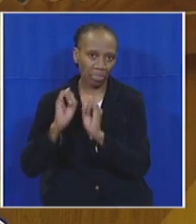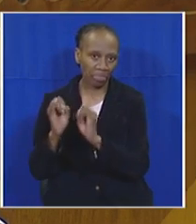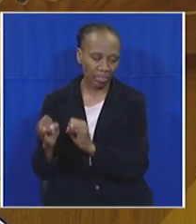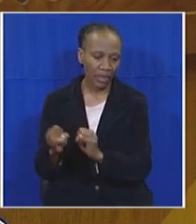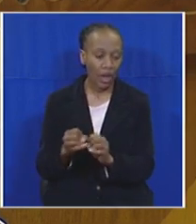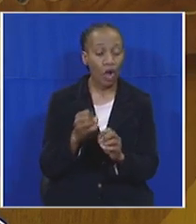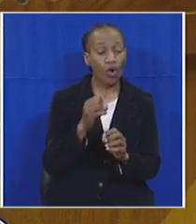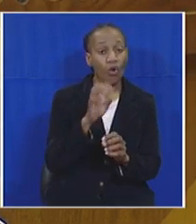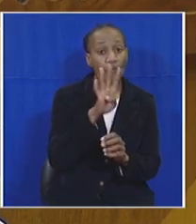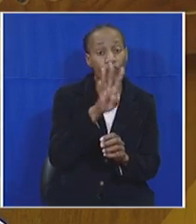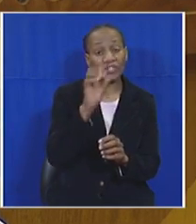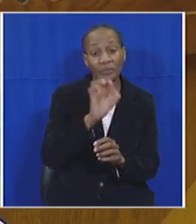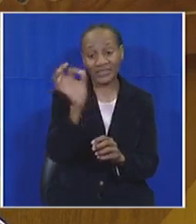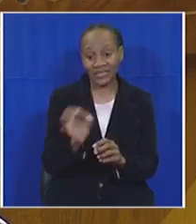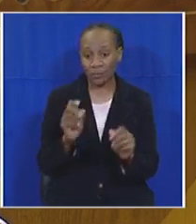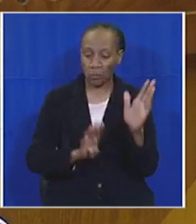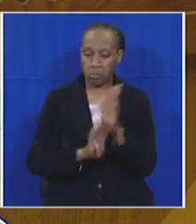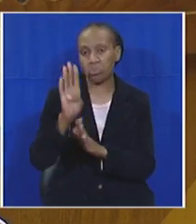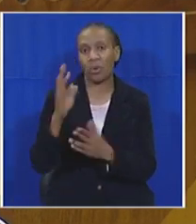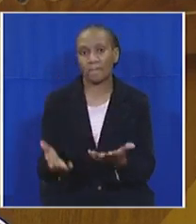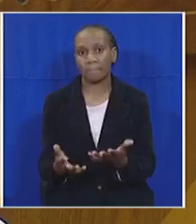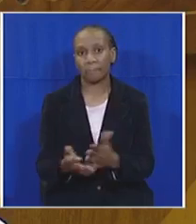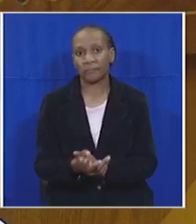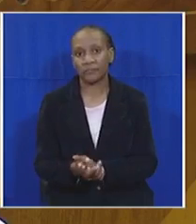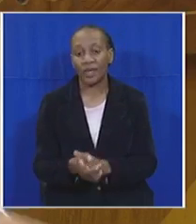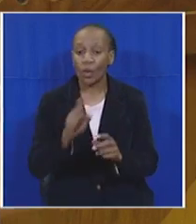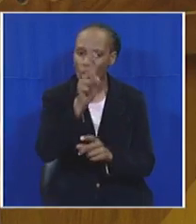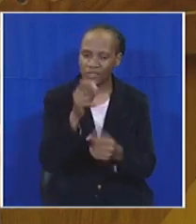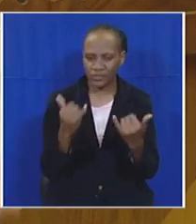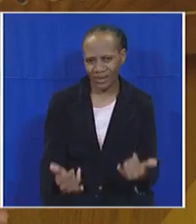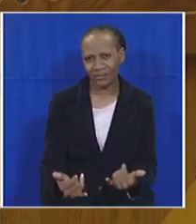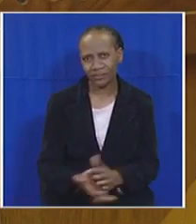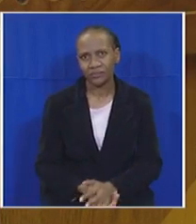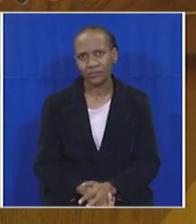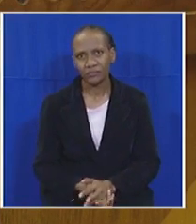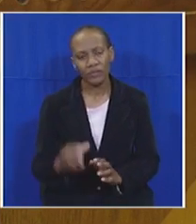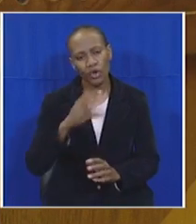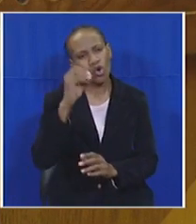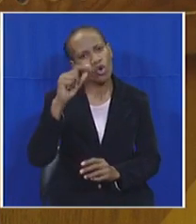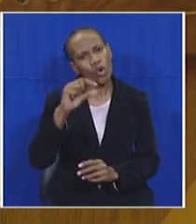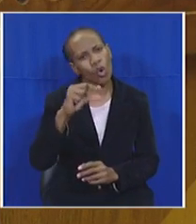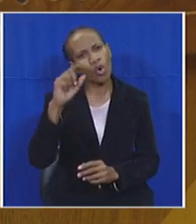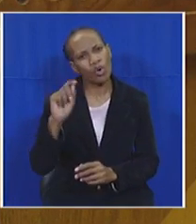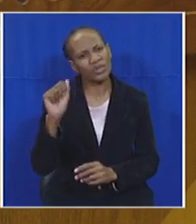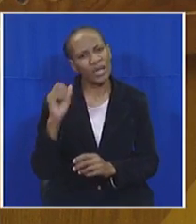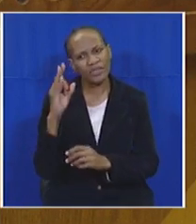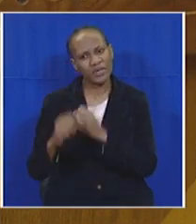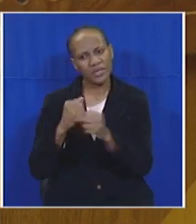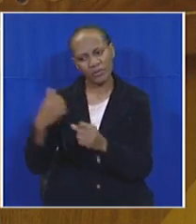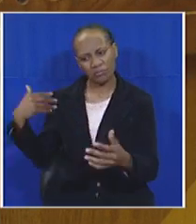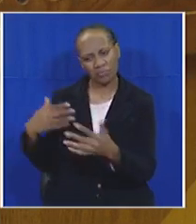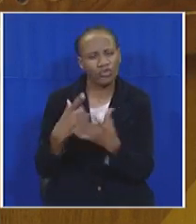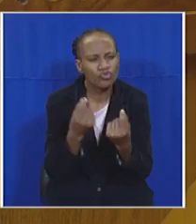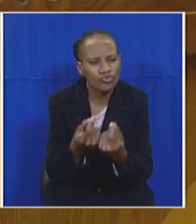and 40% performing well. This begs the question, just what has COGTA been doing for the past 3 years? There's been